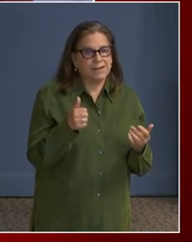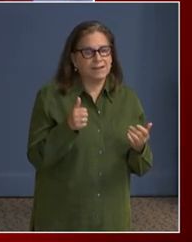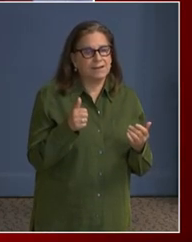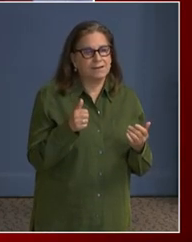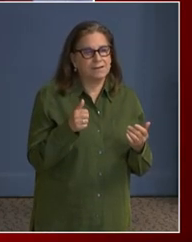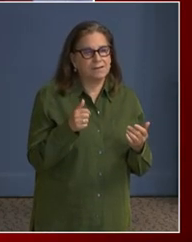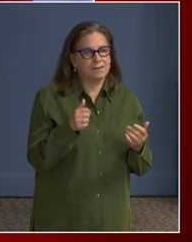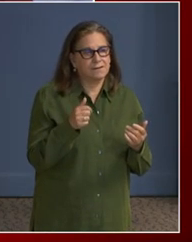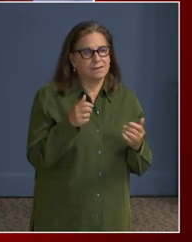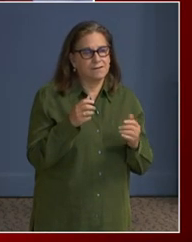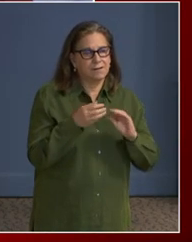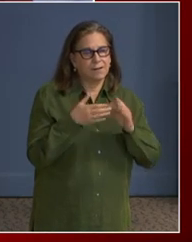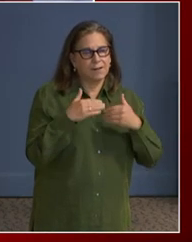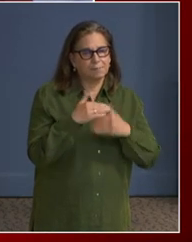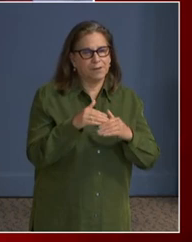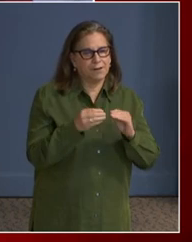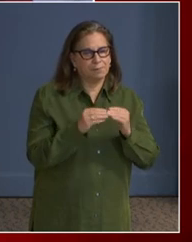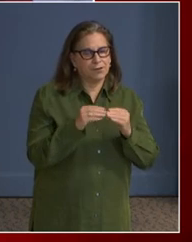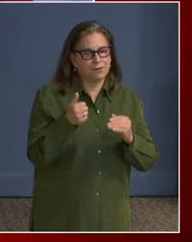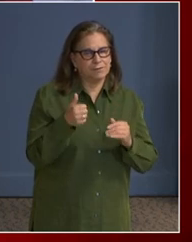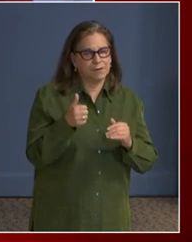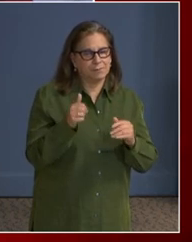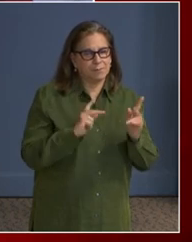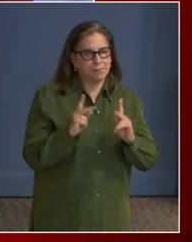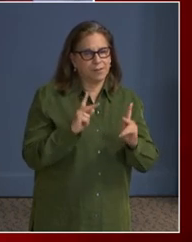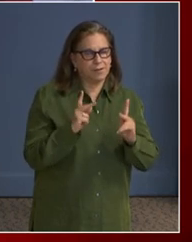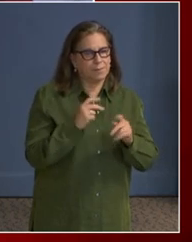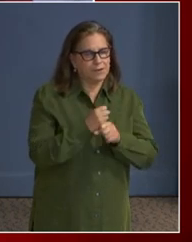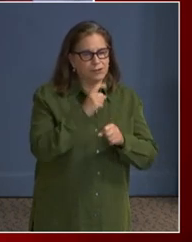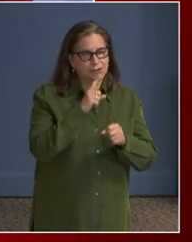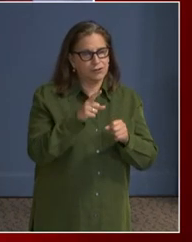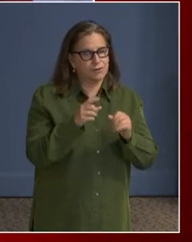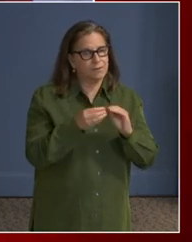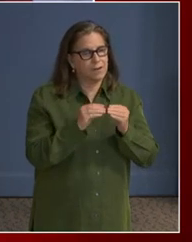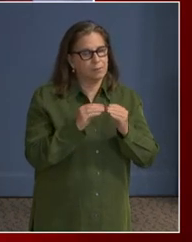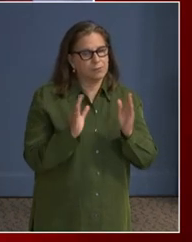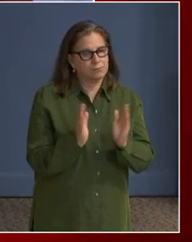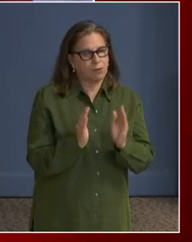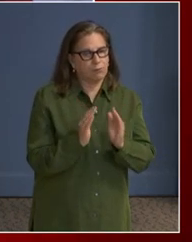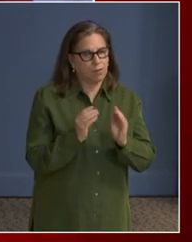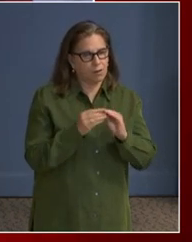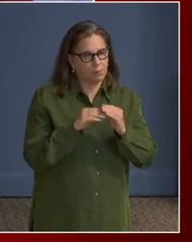of, and I don't have on the top right now when they're going to start, but